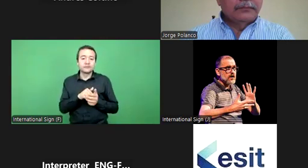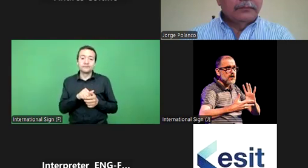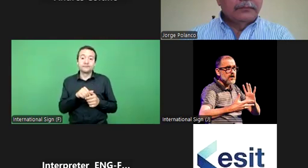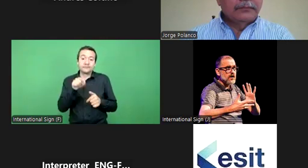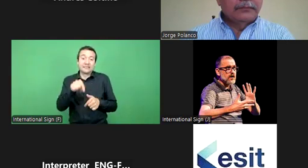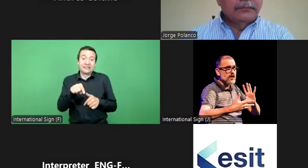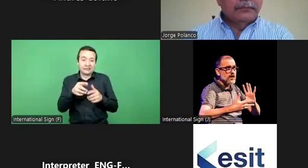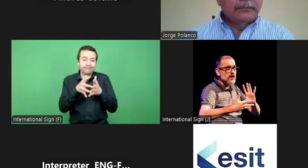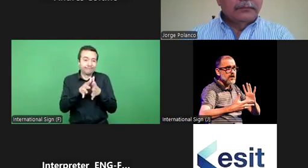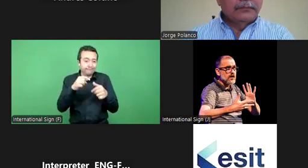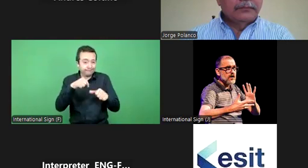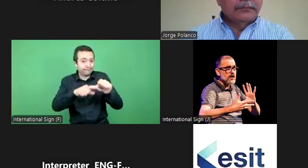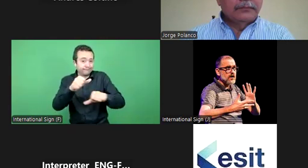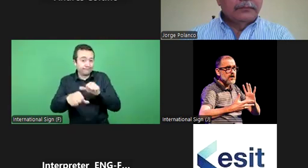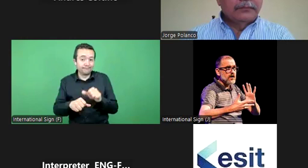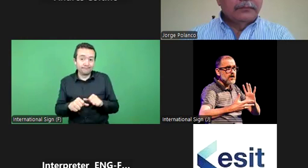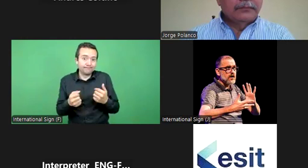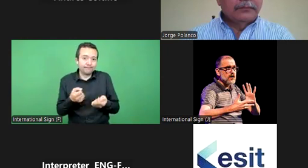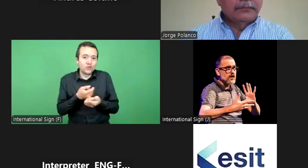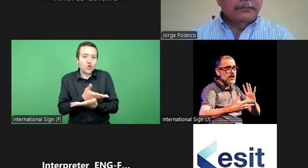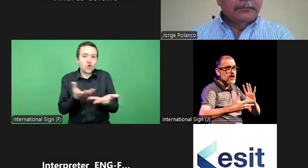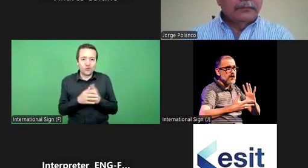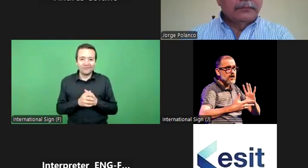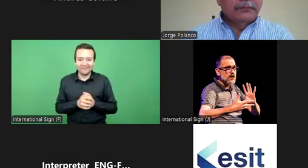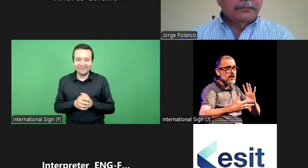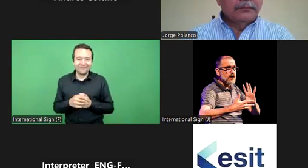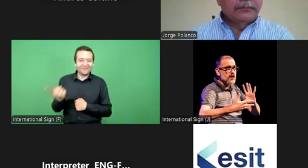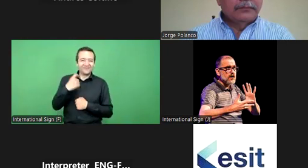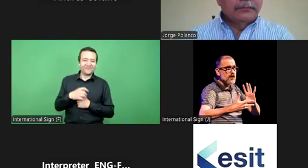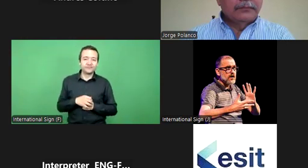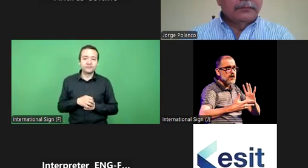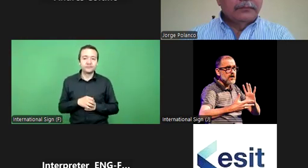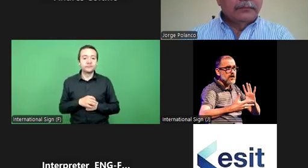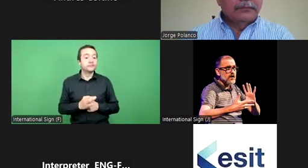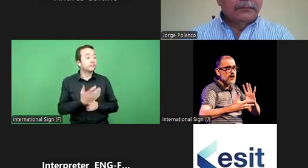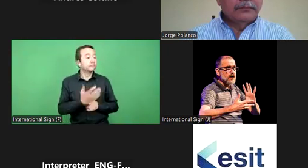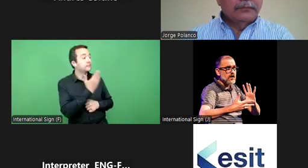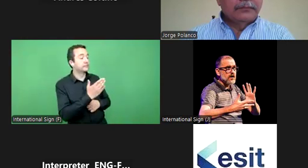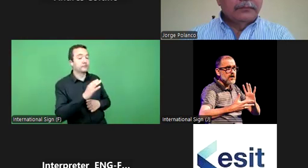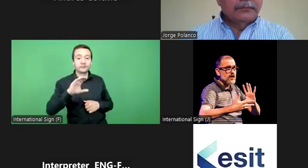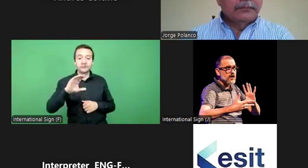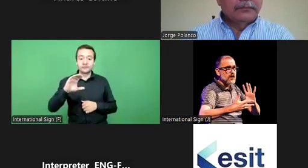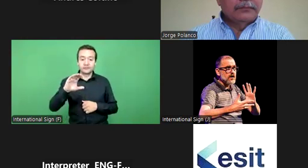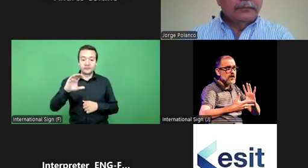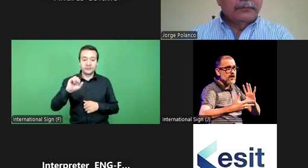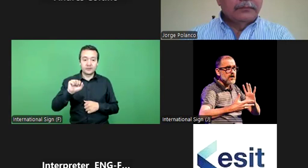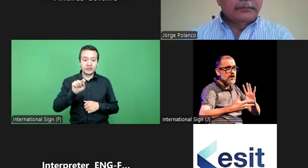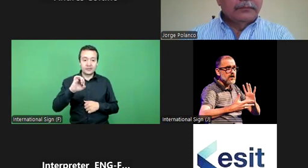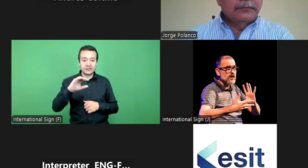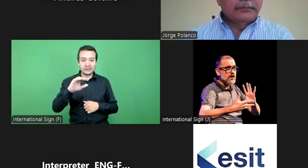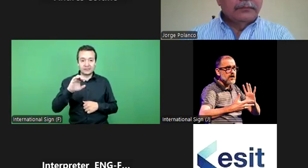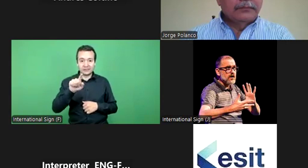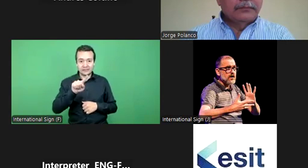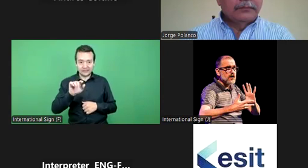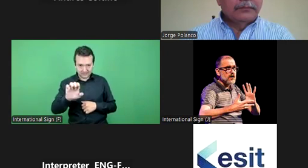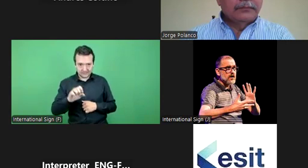Mr. Calix, and apologies for That's all right. Okay, so the second question is in the presentation